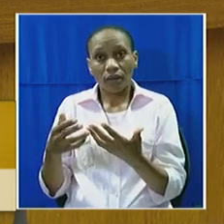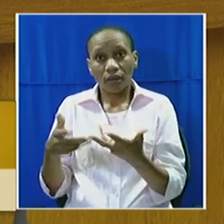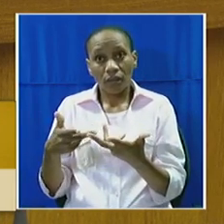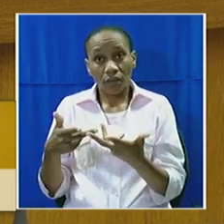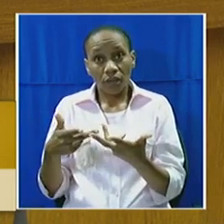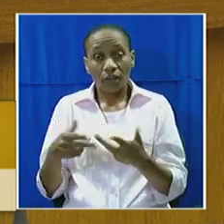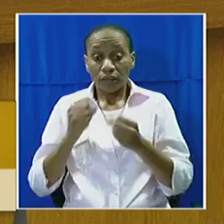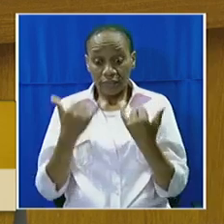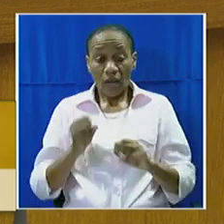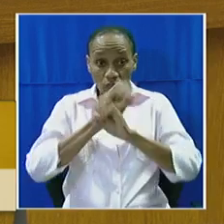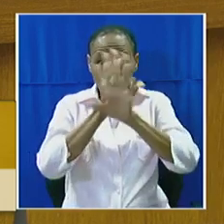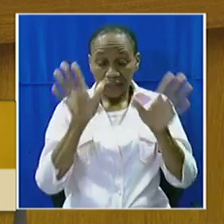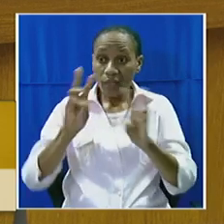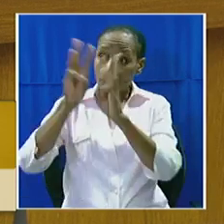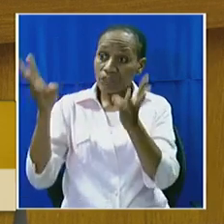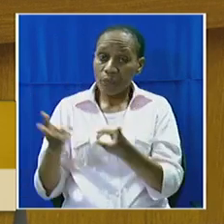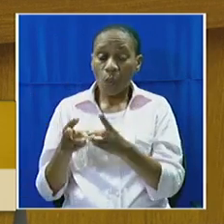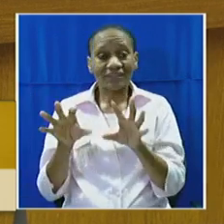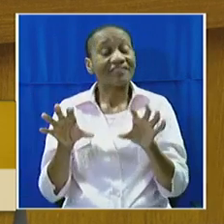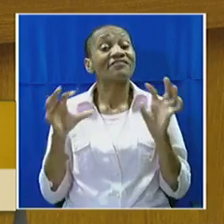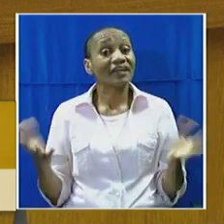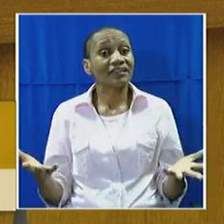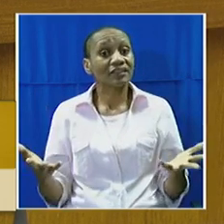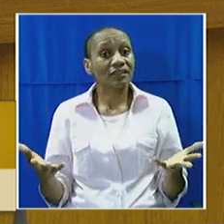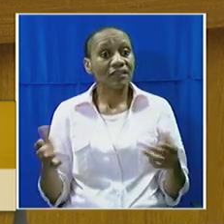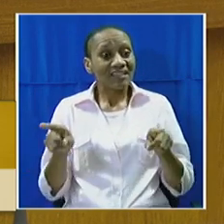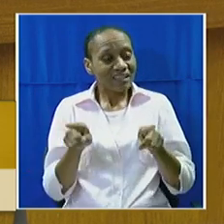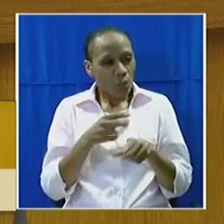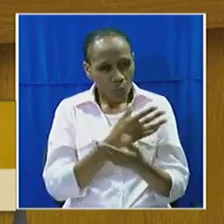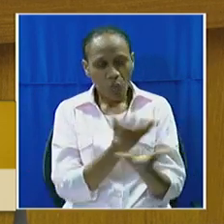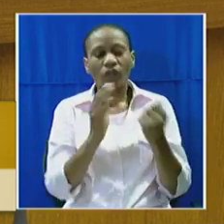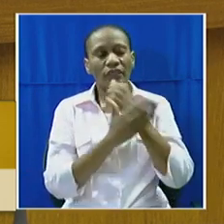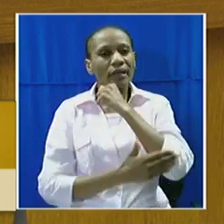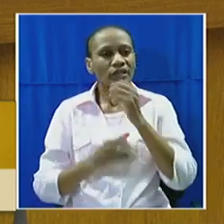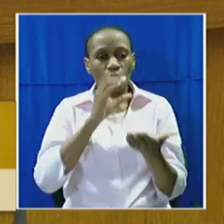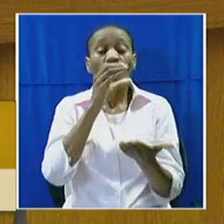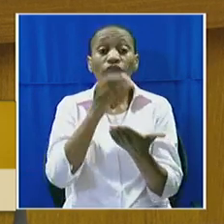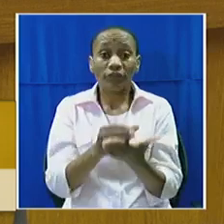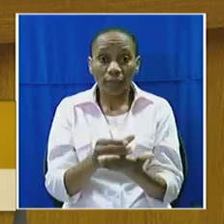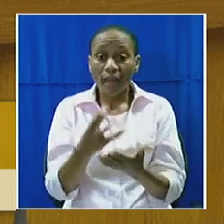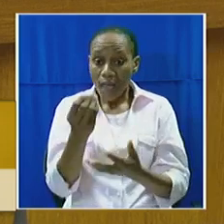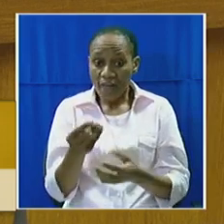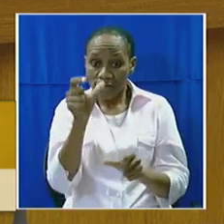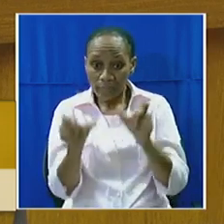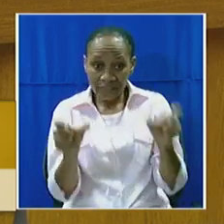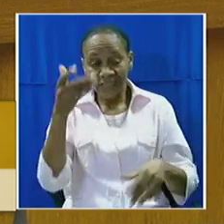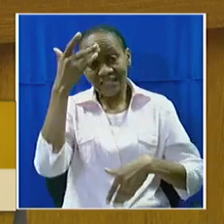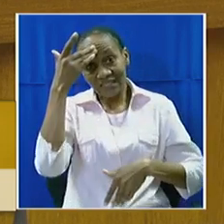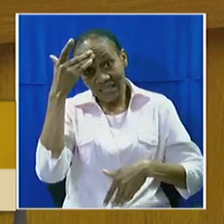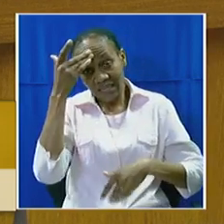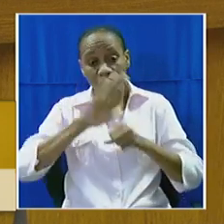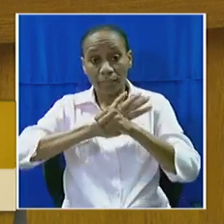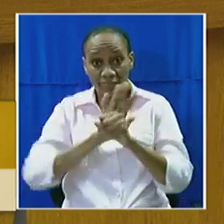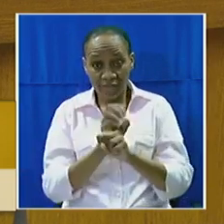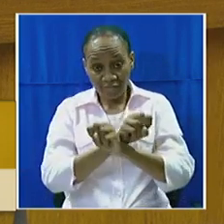It is clear that the world is gripped with fear as 81 countries have confirmed cases of those infected by the